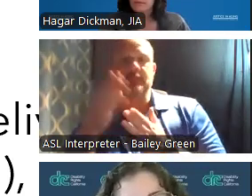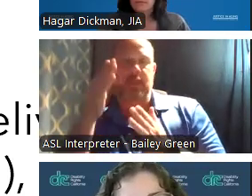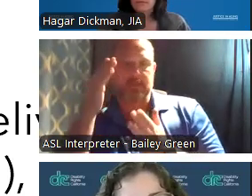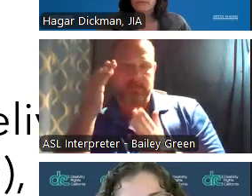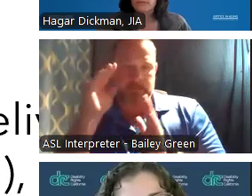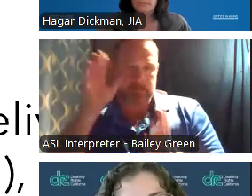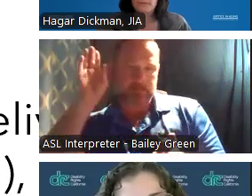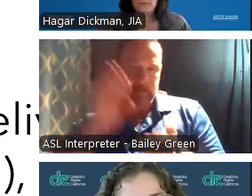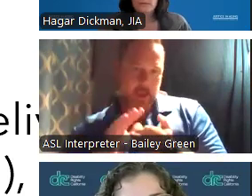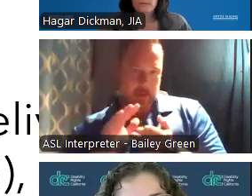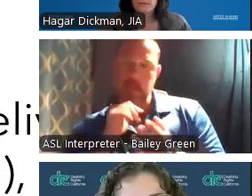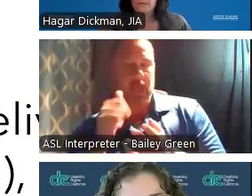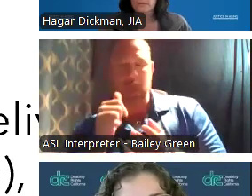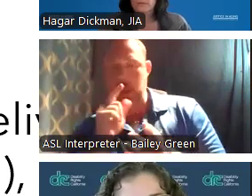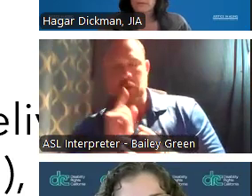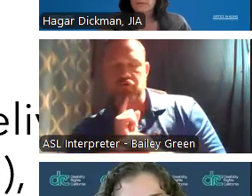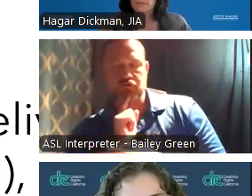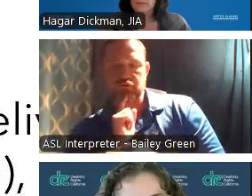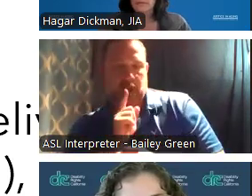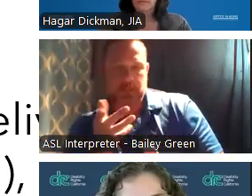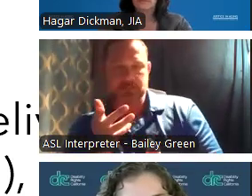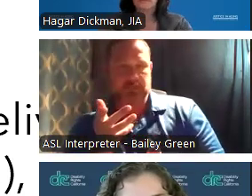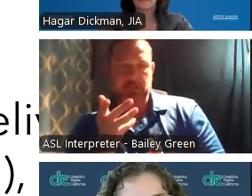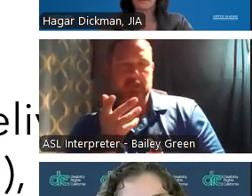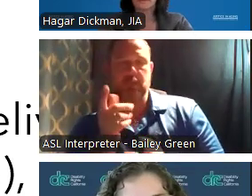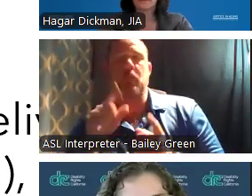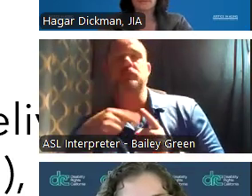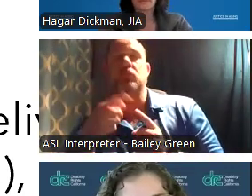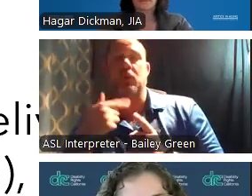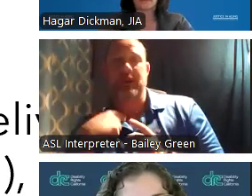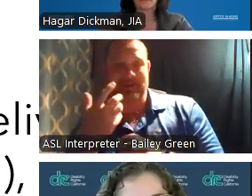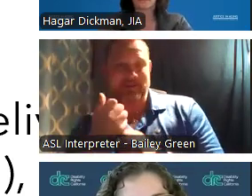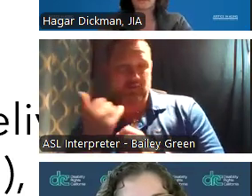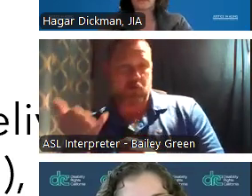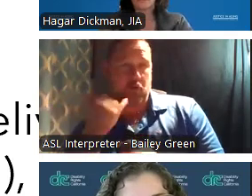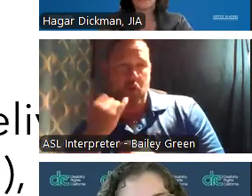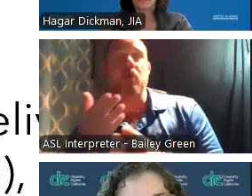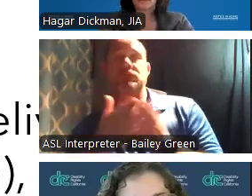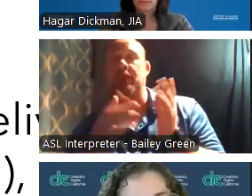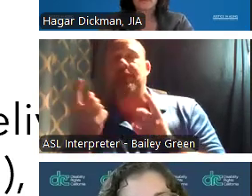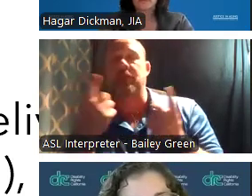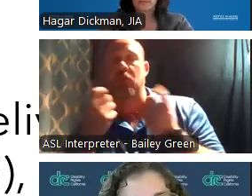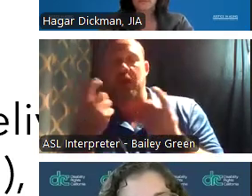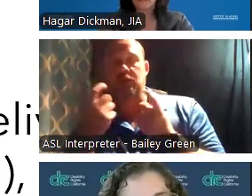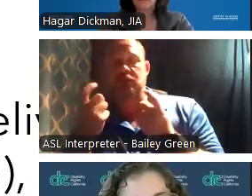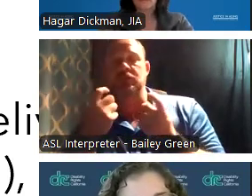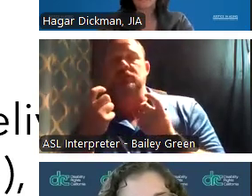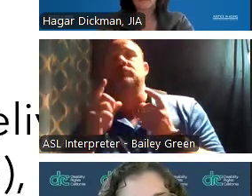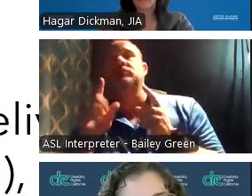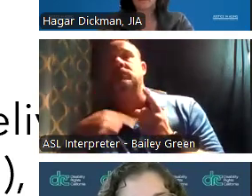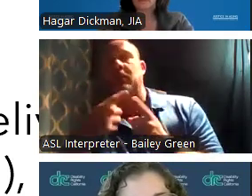it's unrealistic because even when we get calls, some of the questions people ask in regards